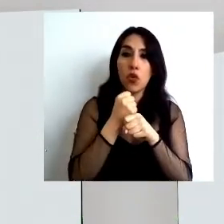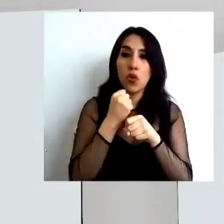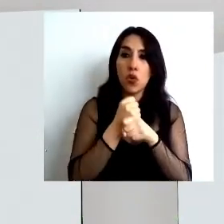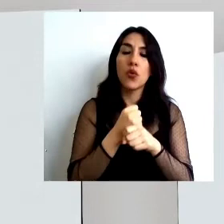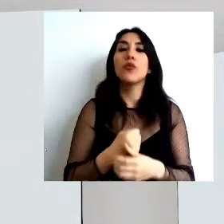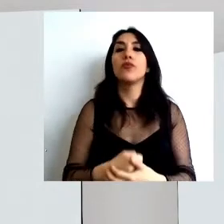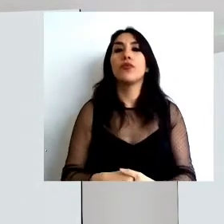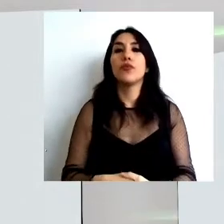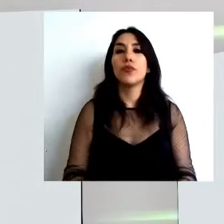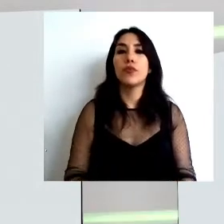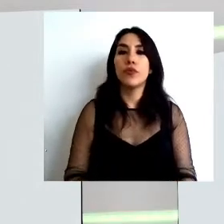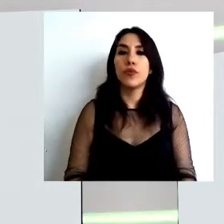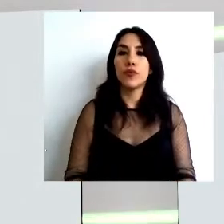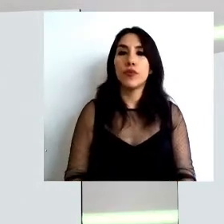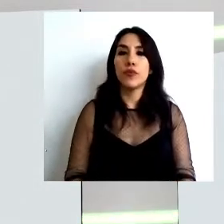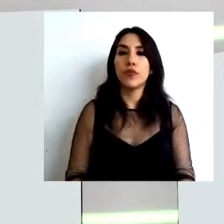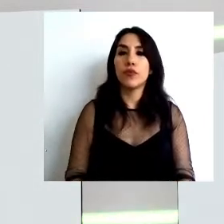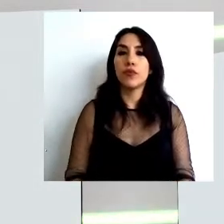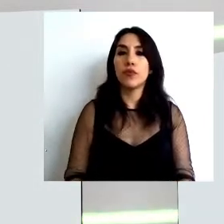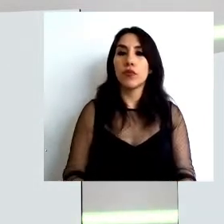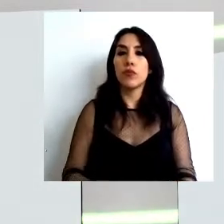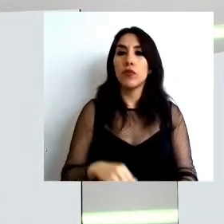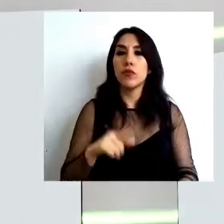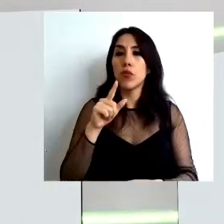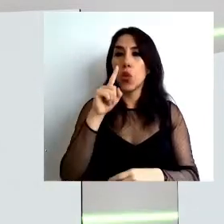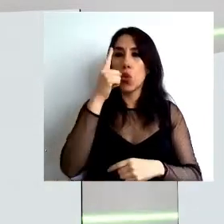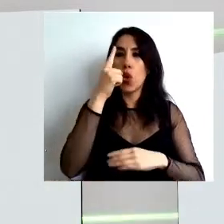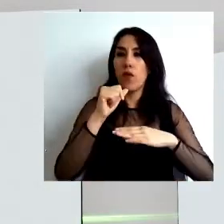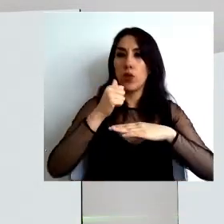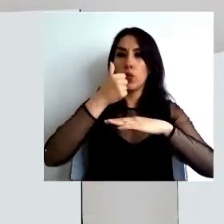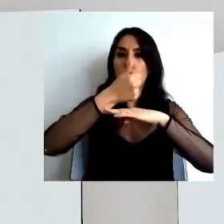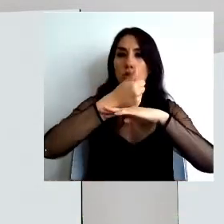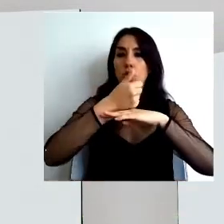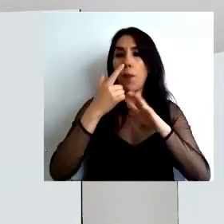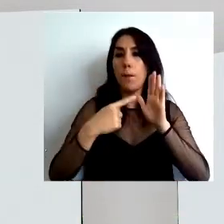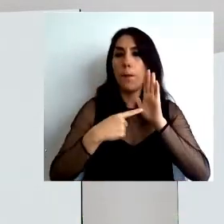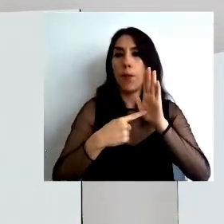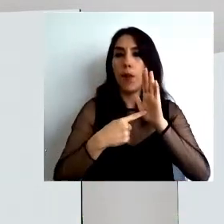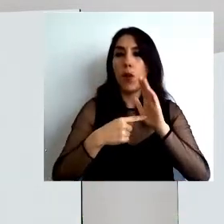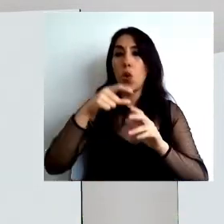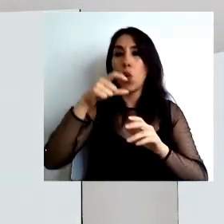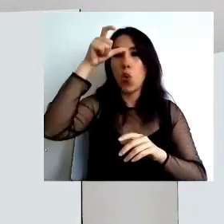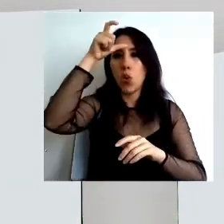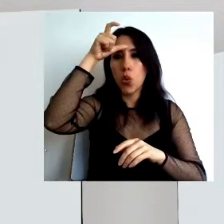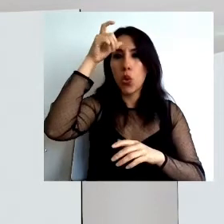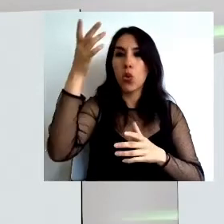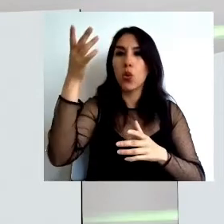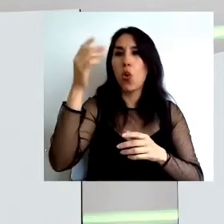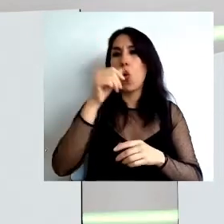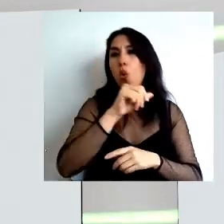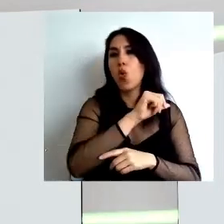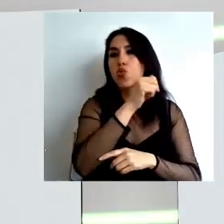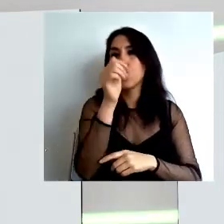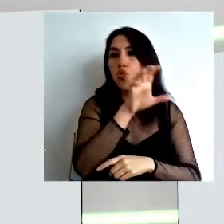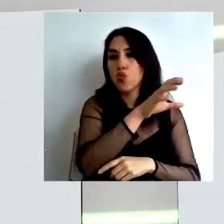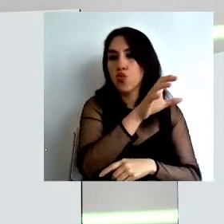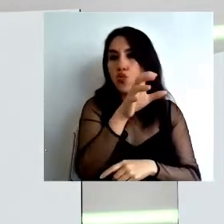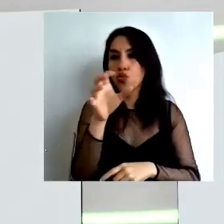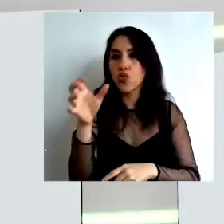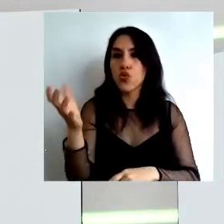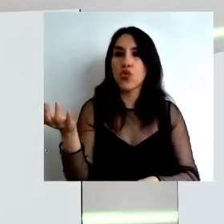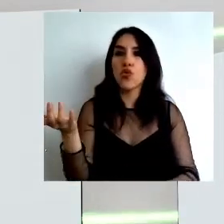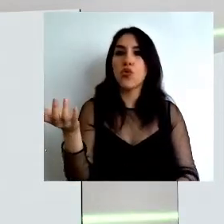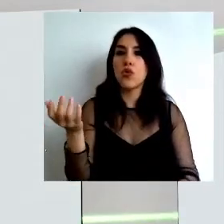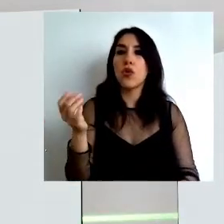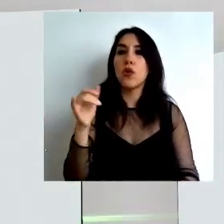for Disability and Development, but also thanks to, for instance, partners like the Inter-American Development Bank and Pacto de